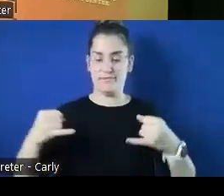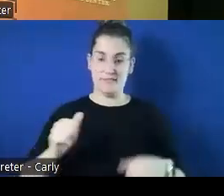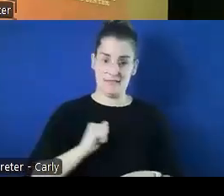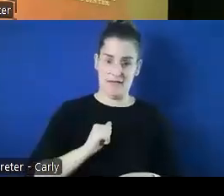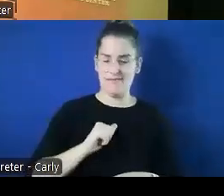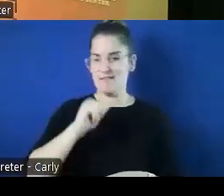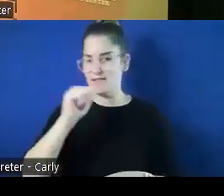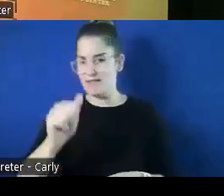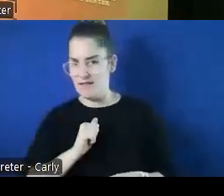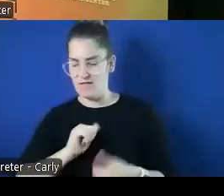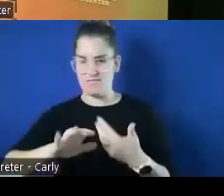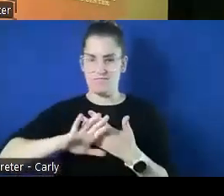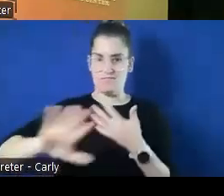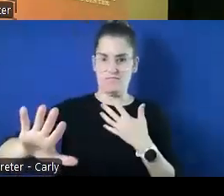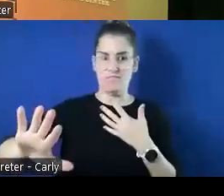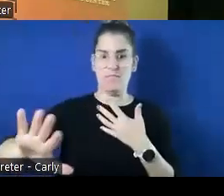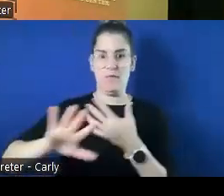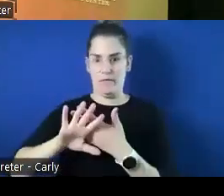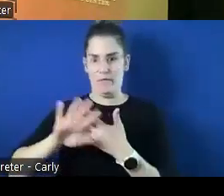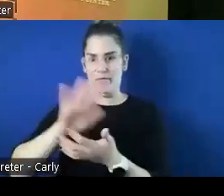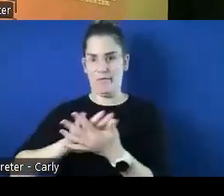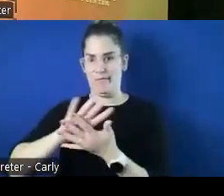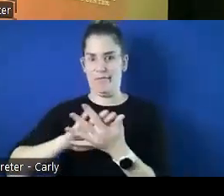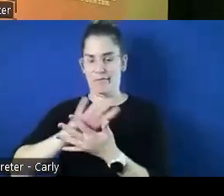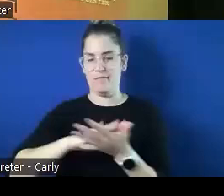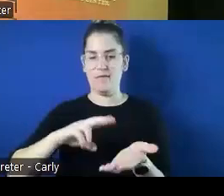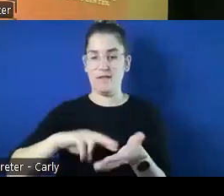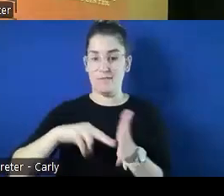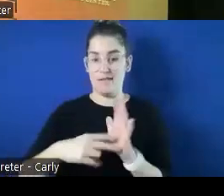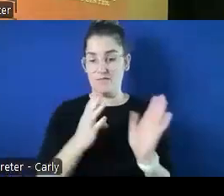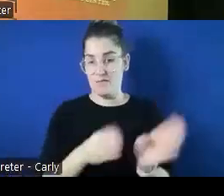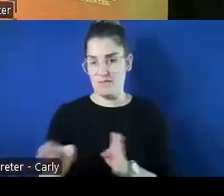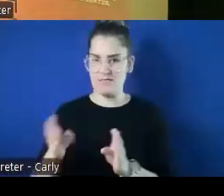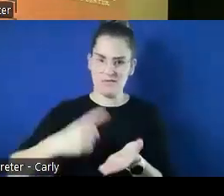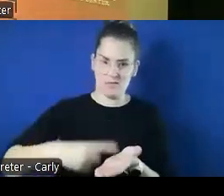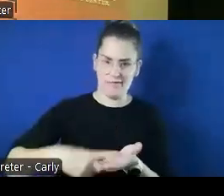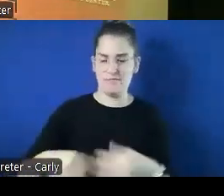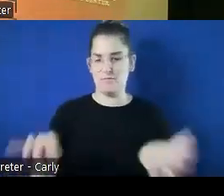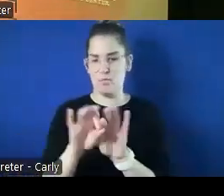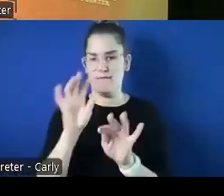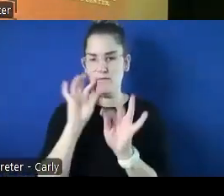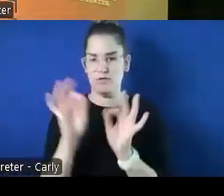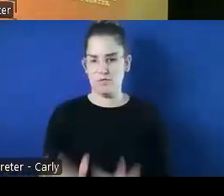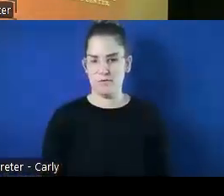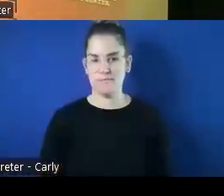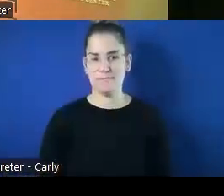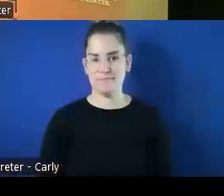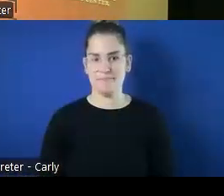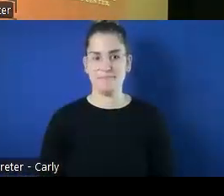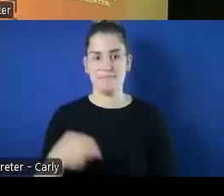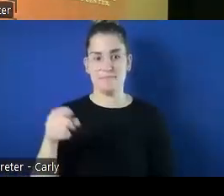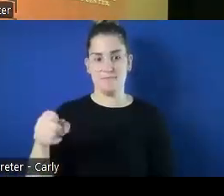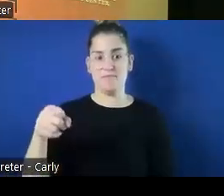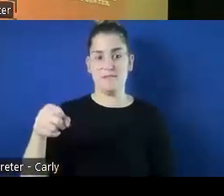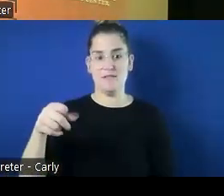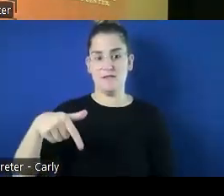non-self may become blurred. This makes preparatory and debriefing sessions crucial for interpreters. This QI project